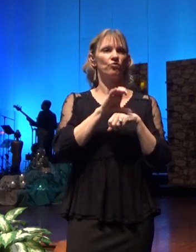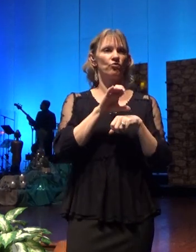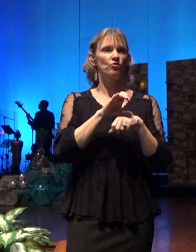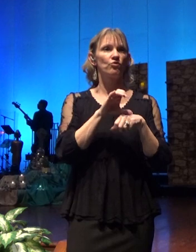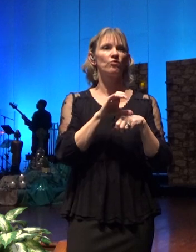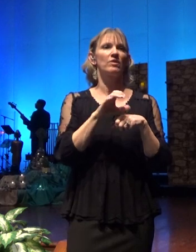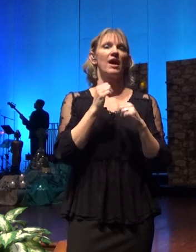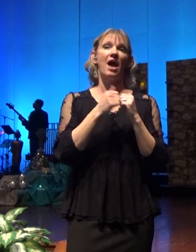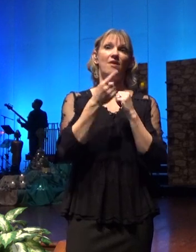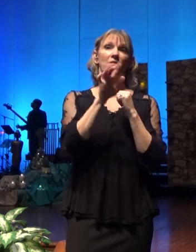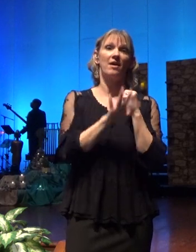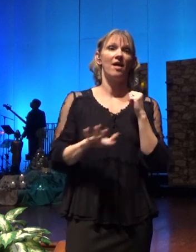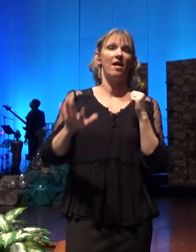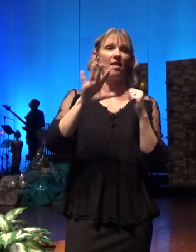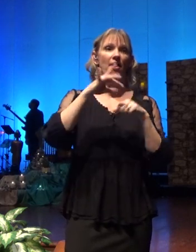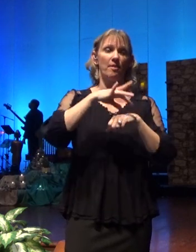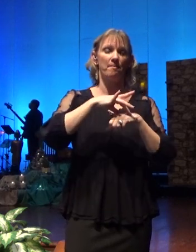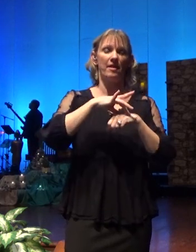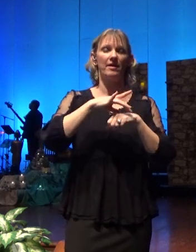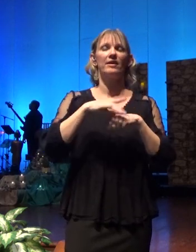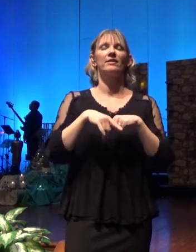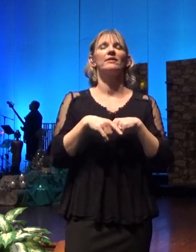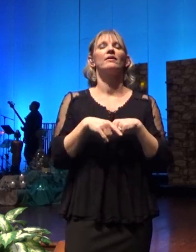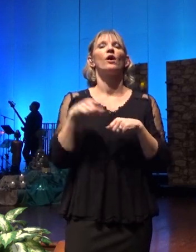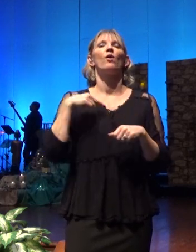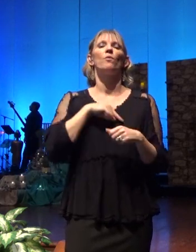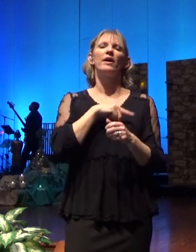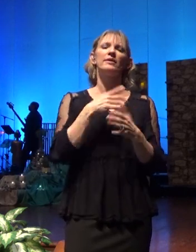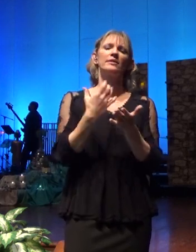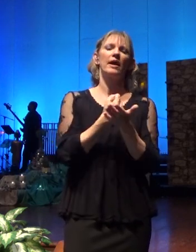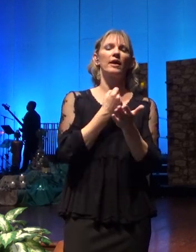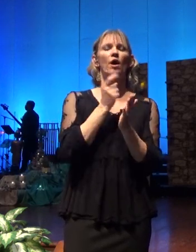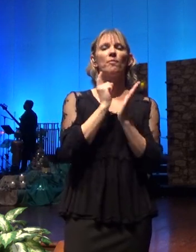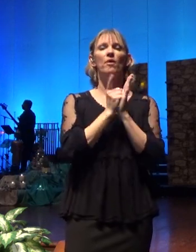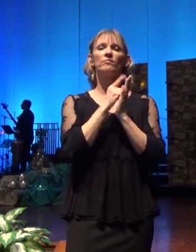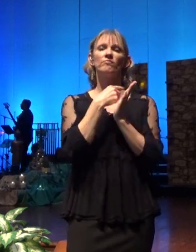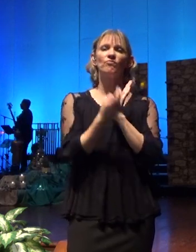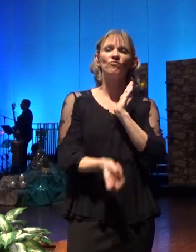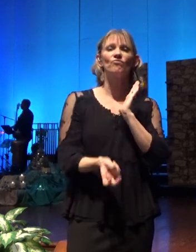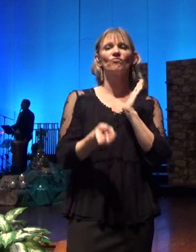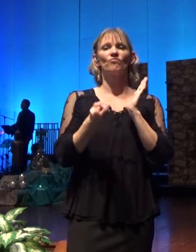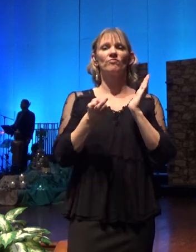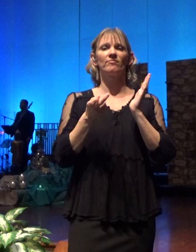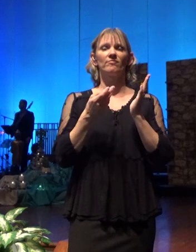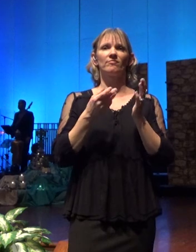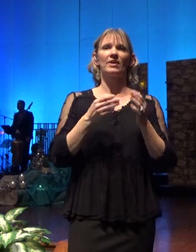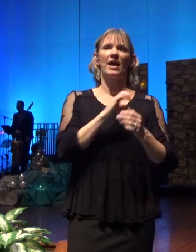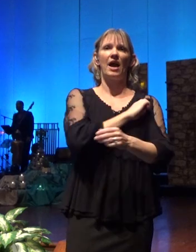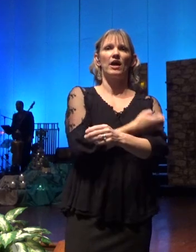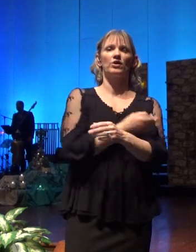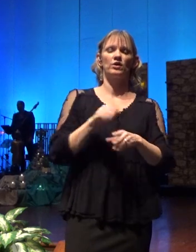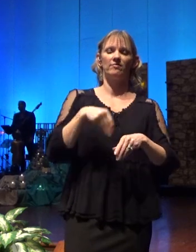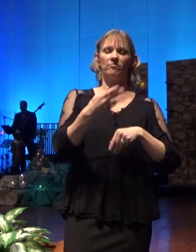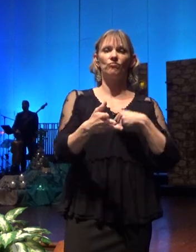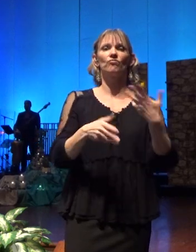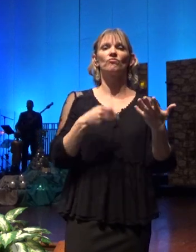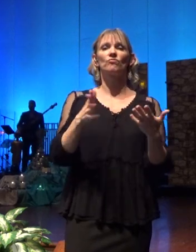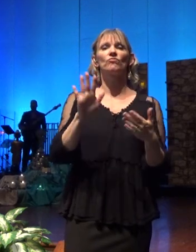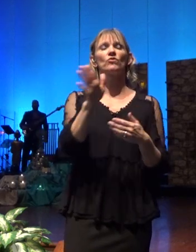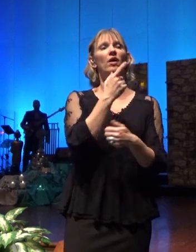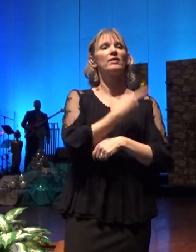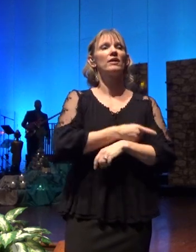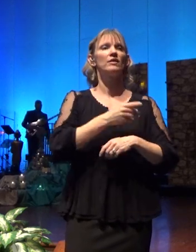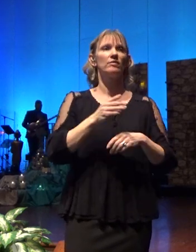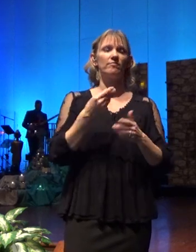everyone on the planet. We just take this moment to step into the infinite energy of generosity. And if it's your day to give financially, you can